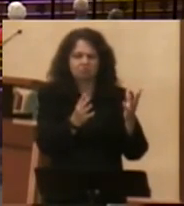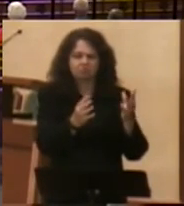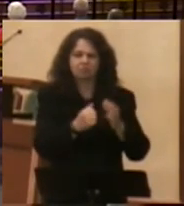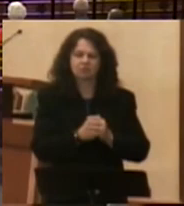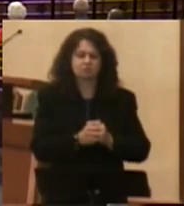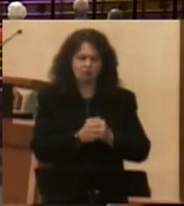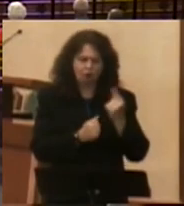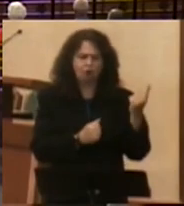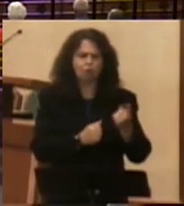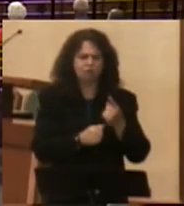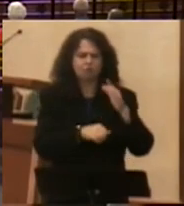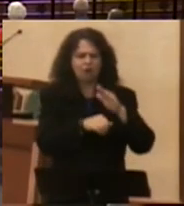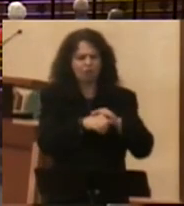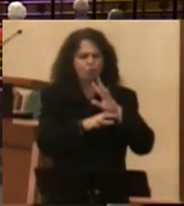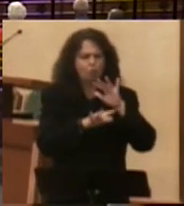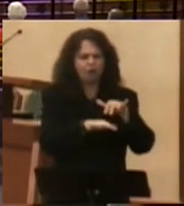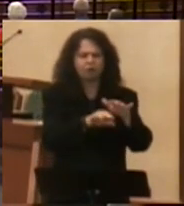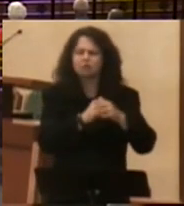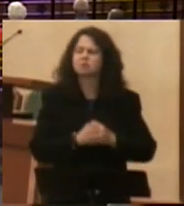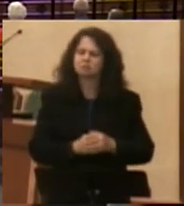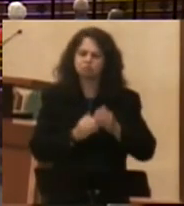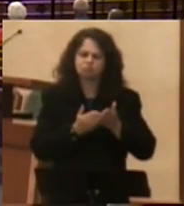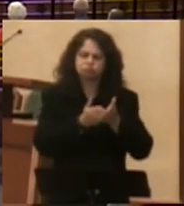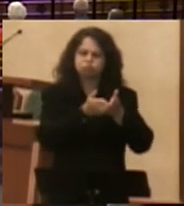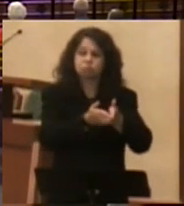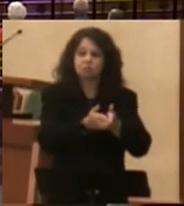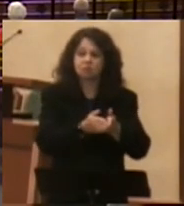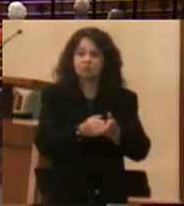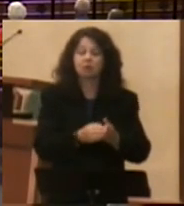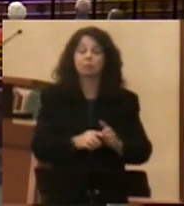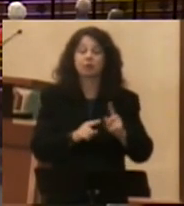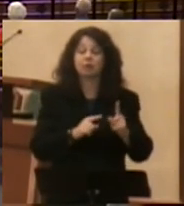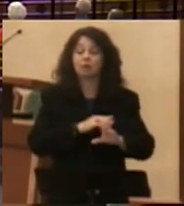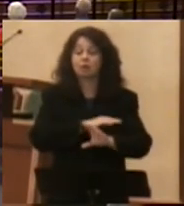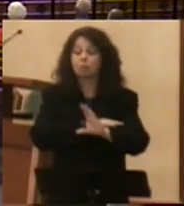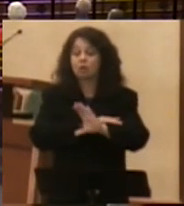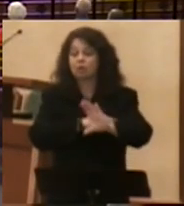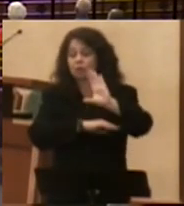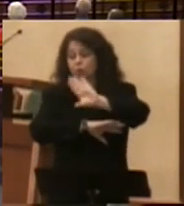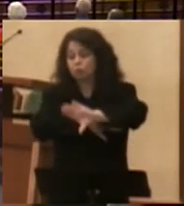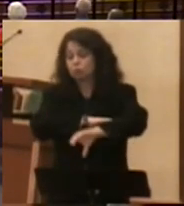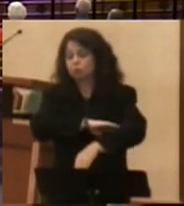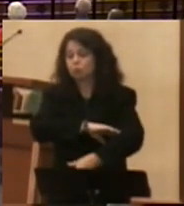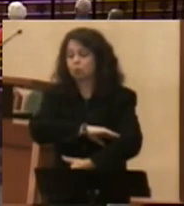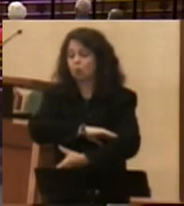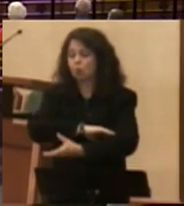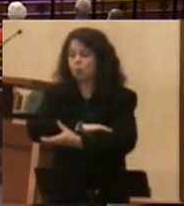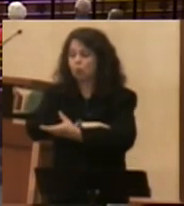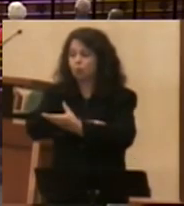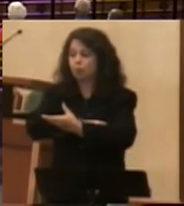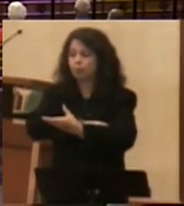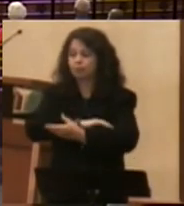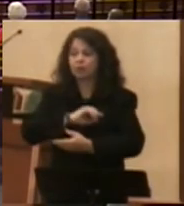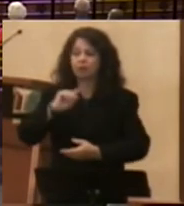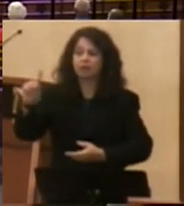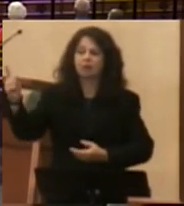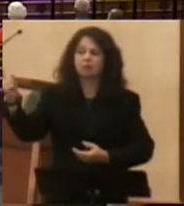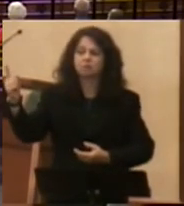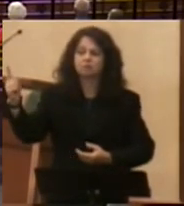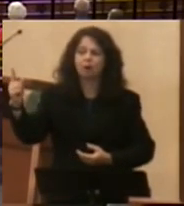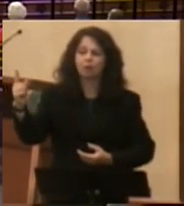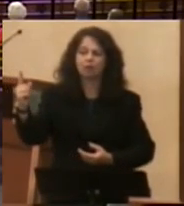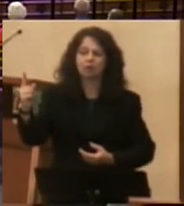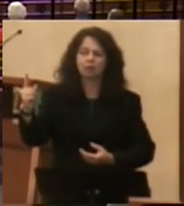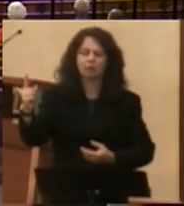Yet, very early in the morning, Jesus comes walking toward them on the water, but they do not know it is